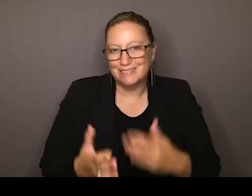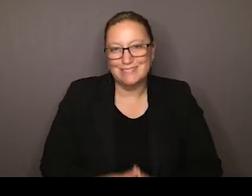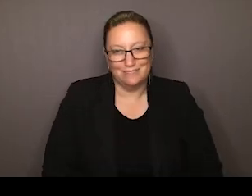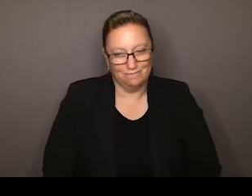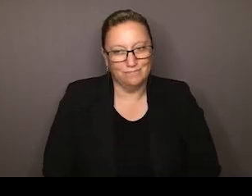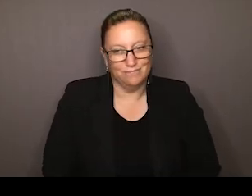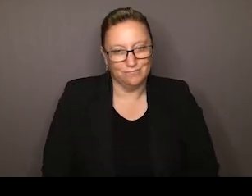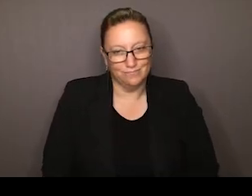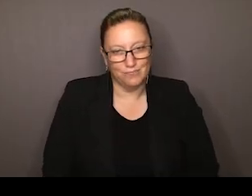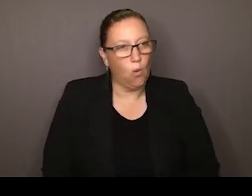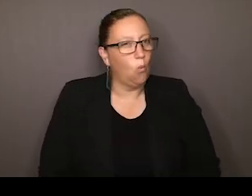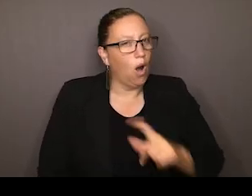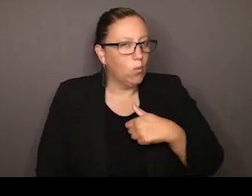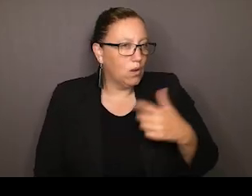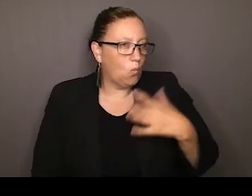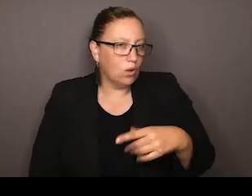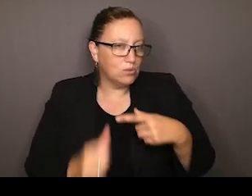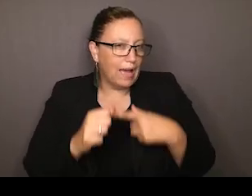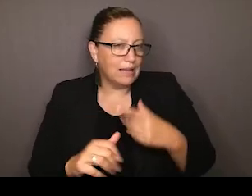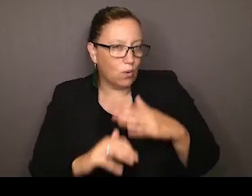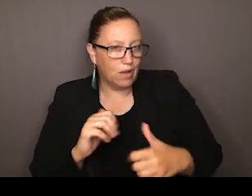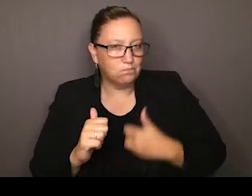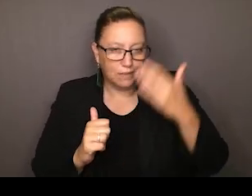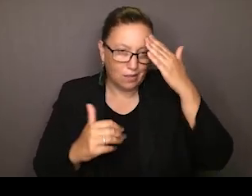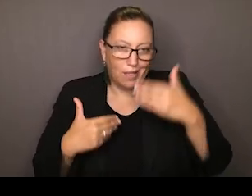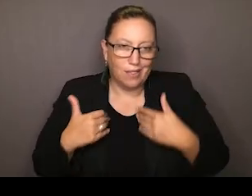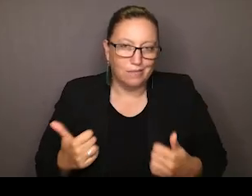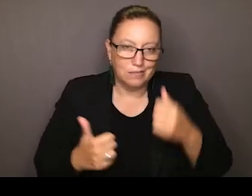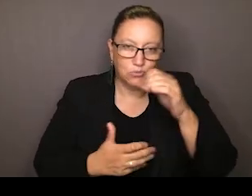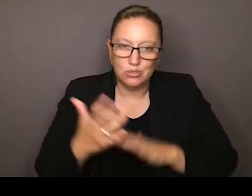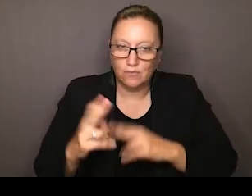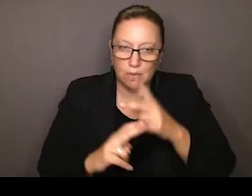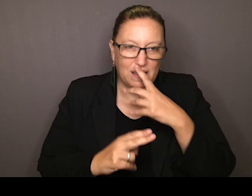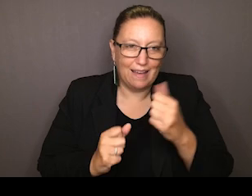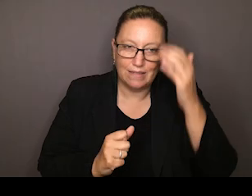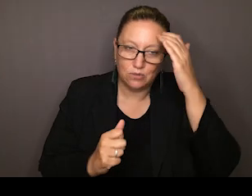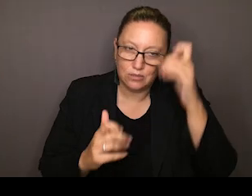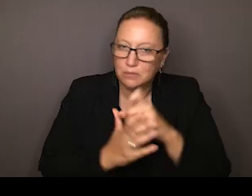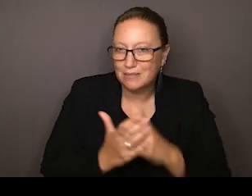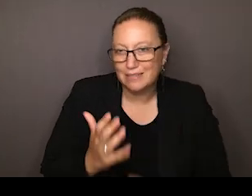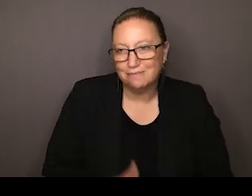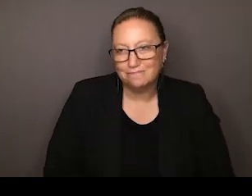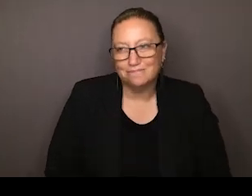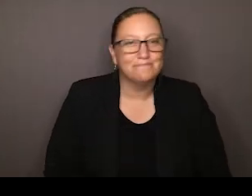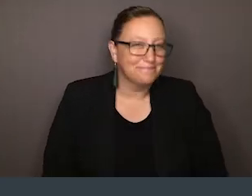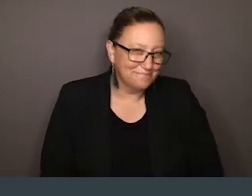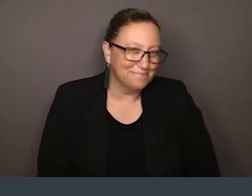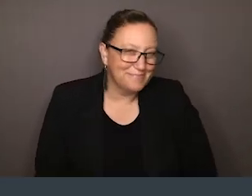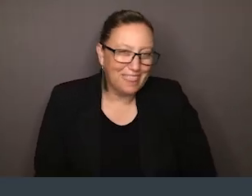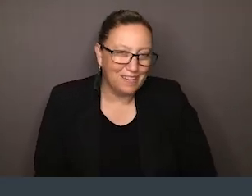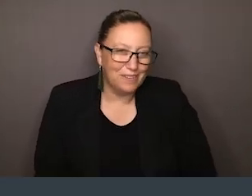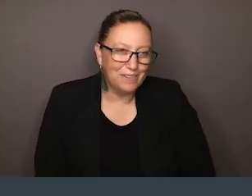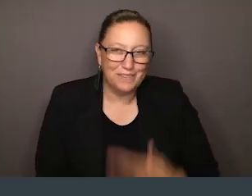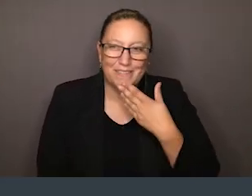this research sets out to answer about the mental health of people with intellectual disability? Thank